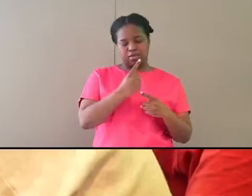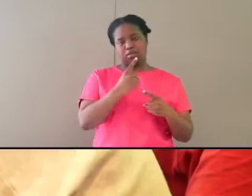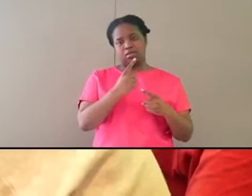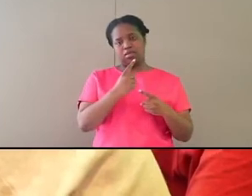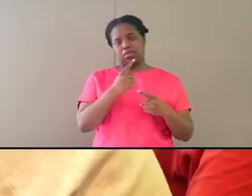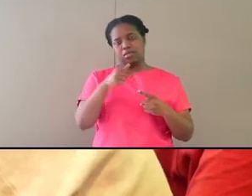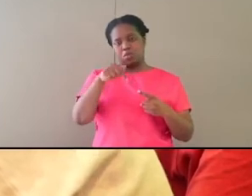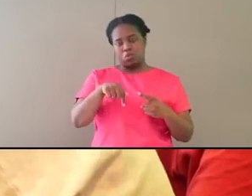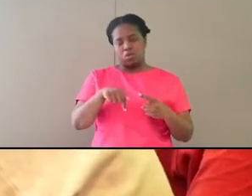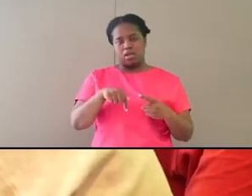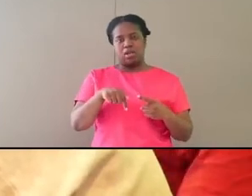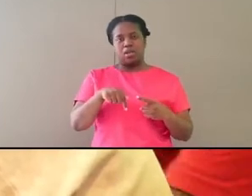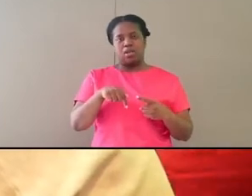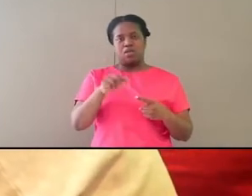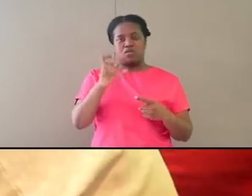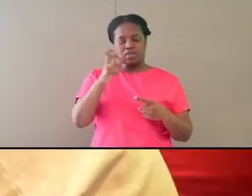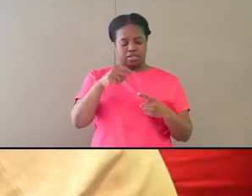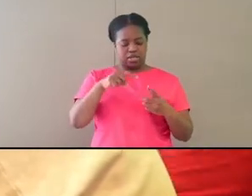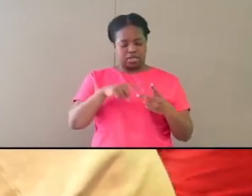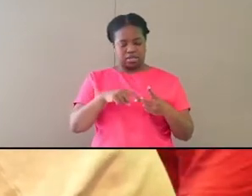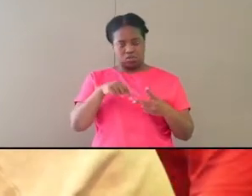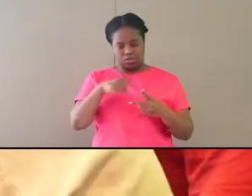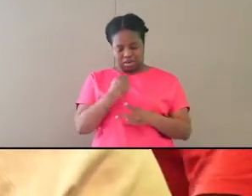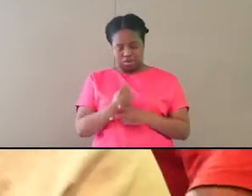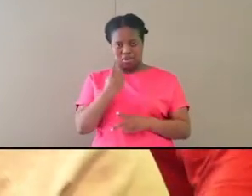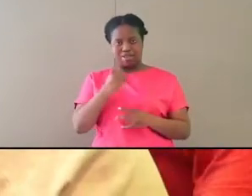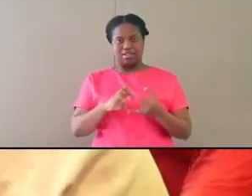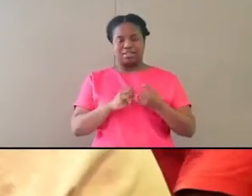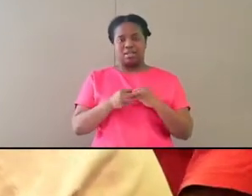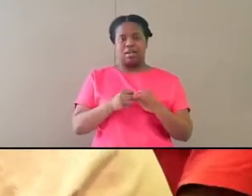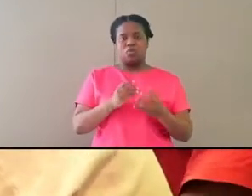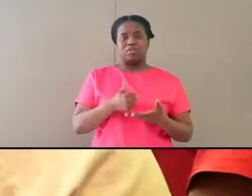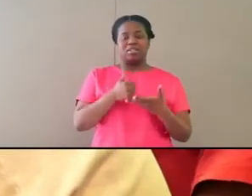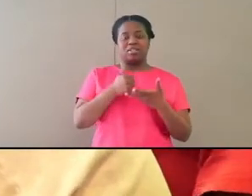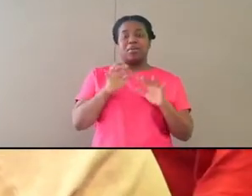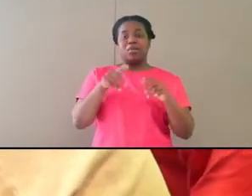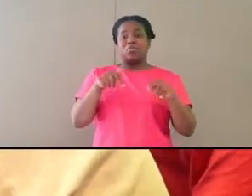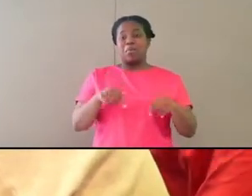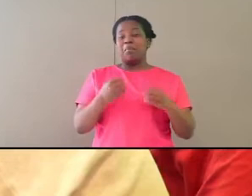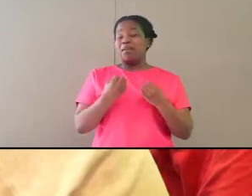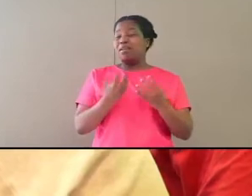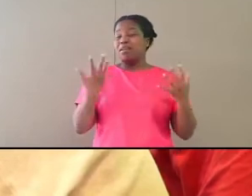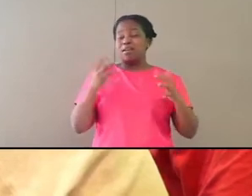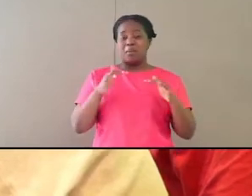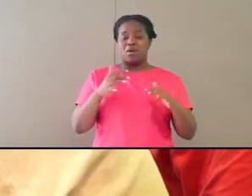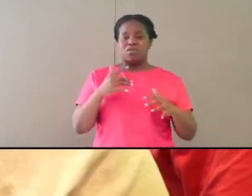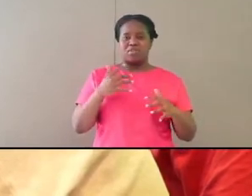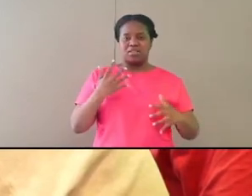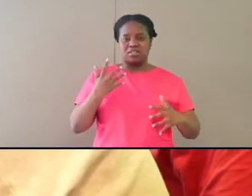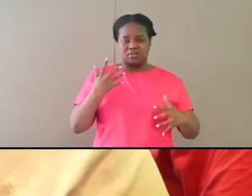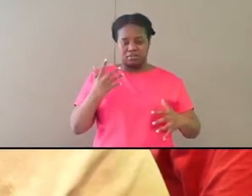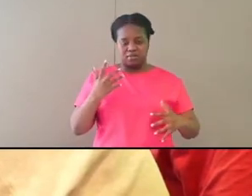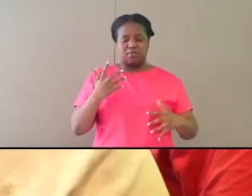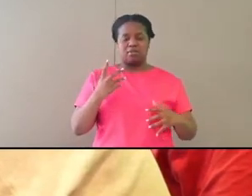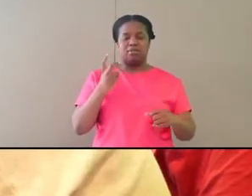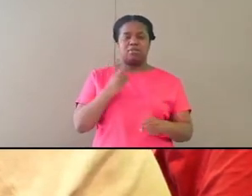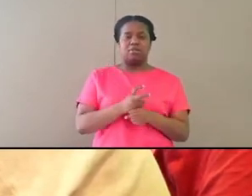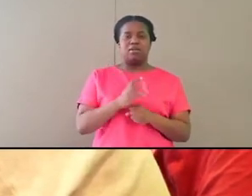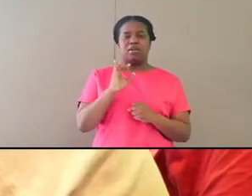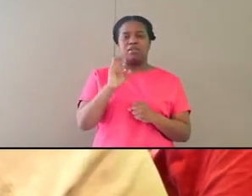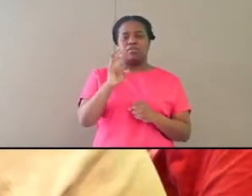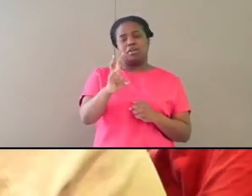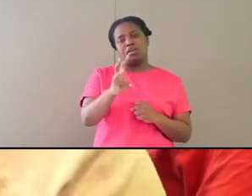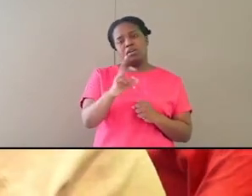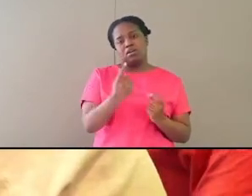week we're in Gauteng now, trying to help people this side. There are a whole lot of people who are stuttering who are going through a lot every single